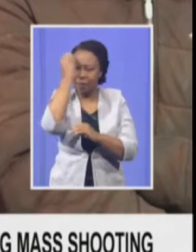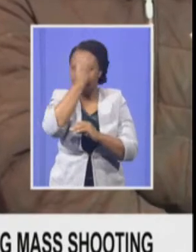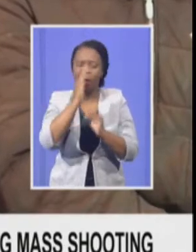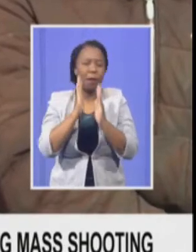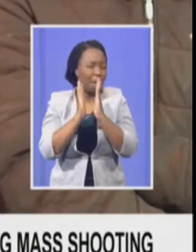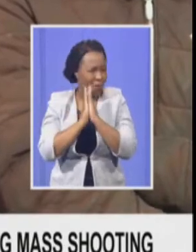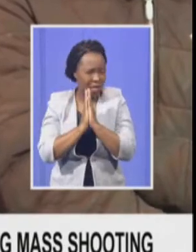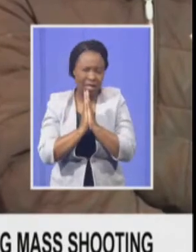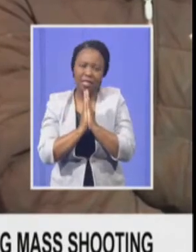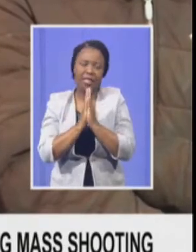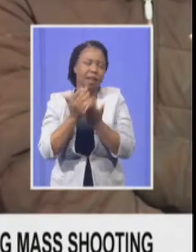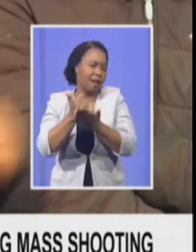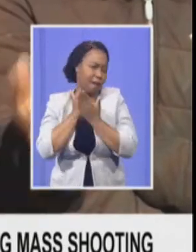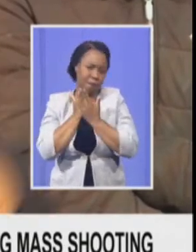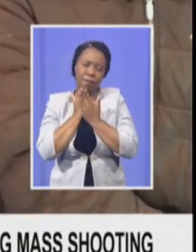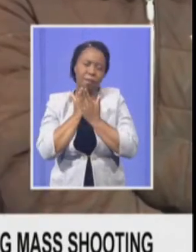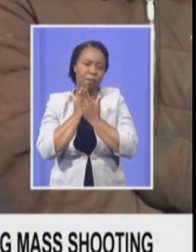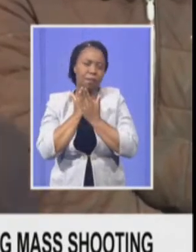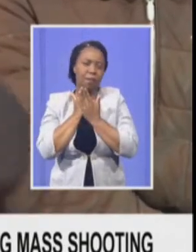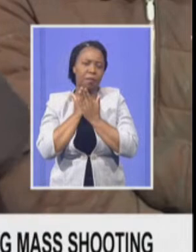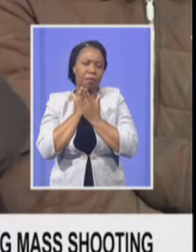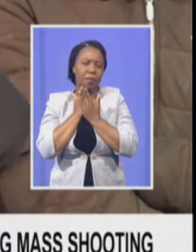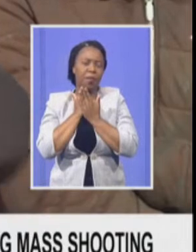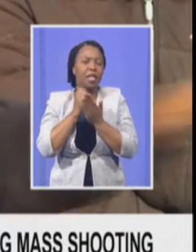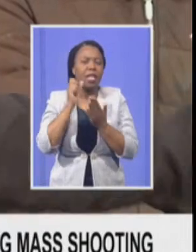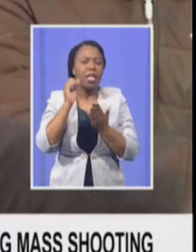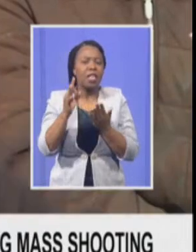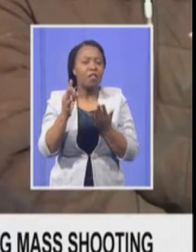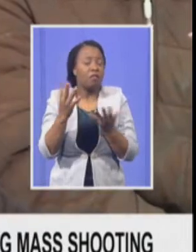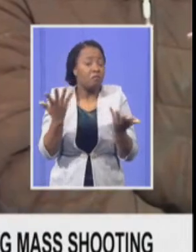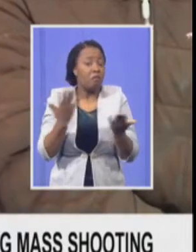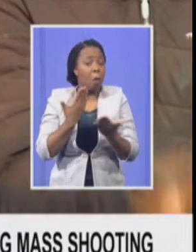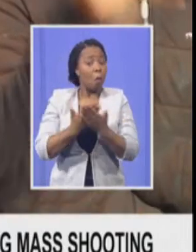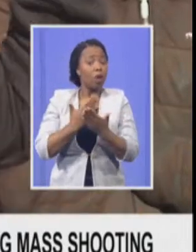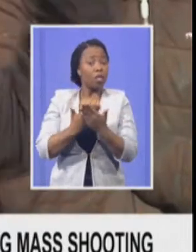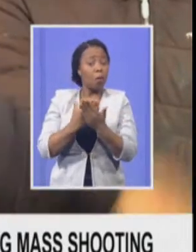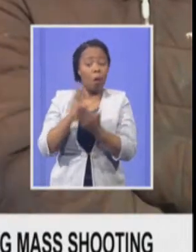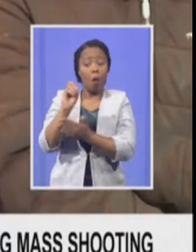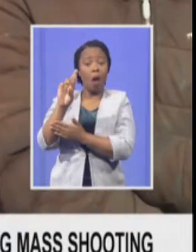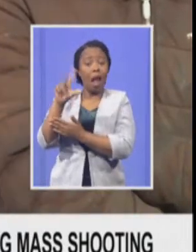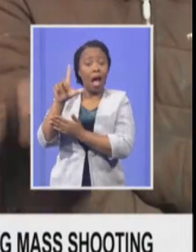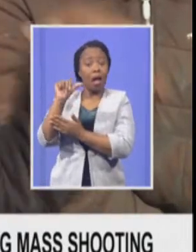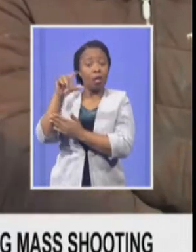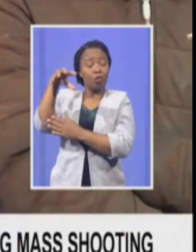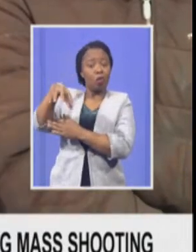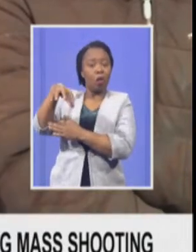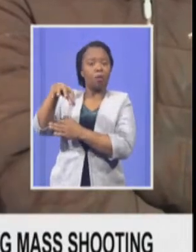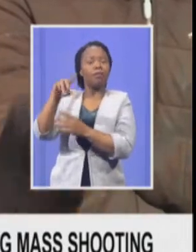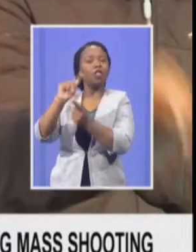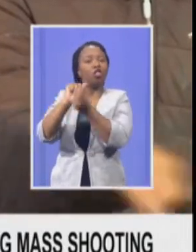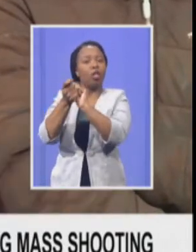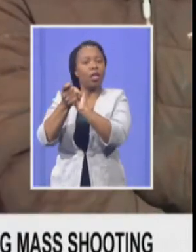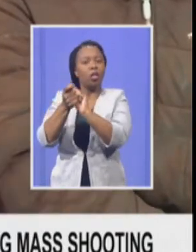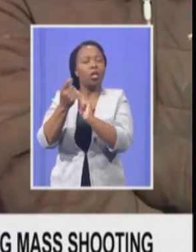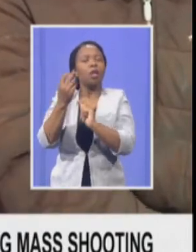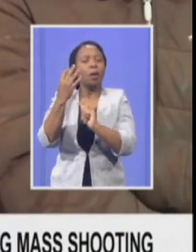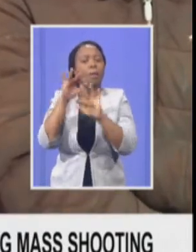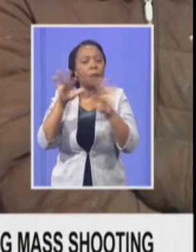Babutele Usti. If it comes to go to you change Yonki Orlando police station, bring you people, let it be. So they